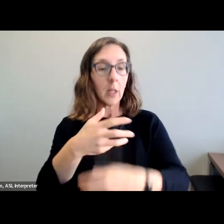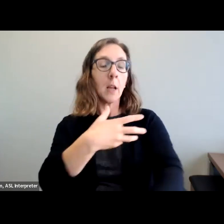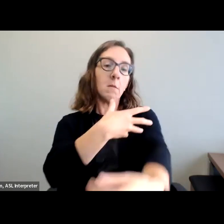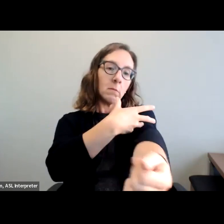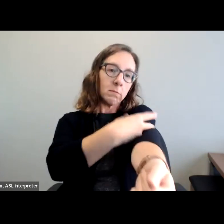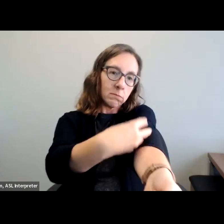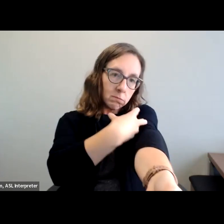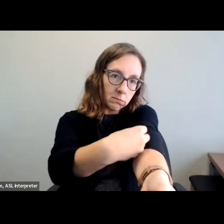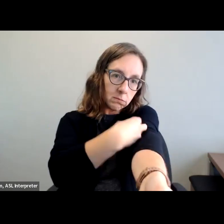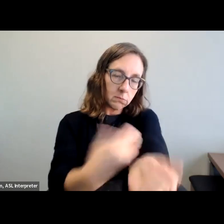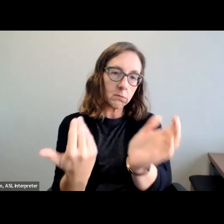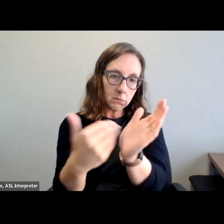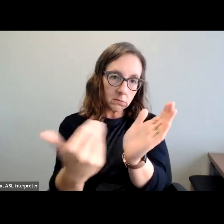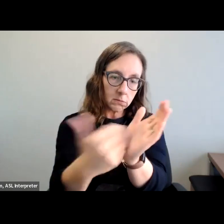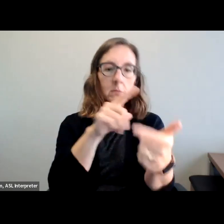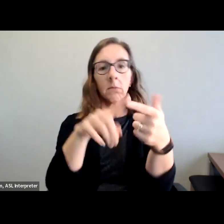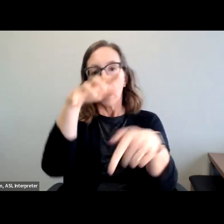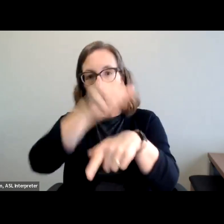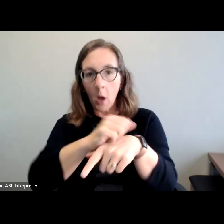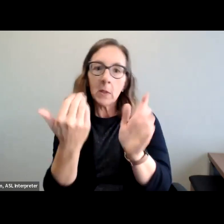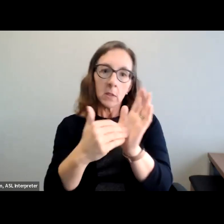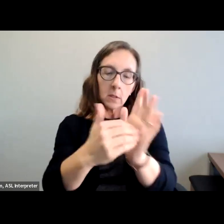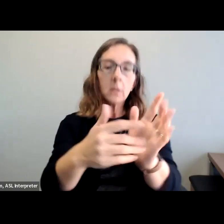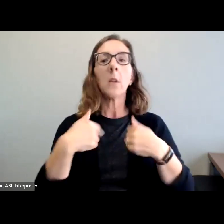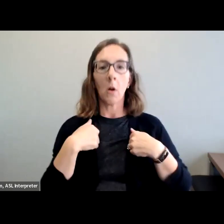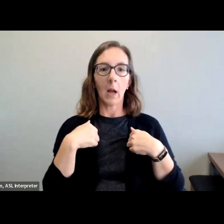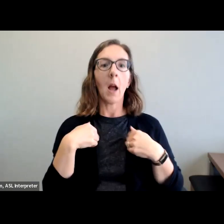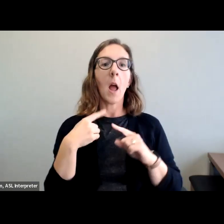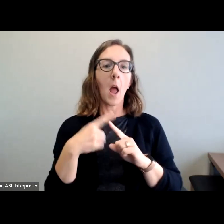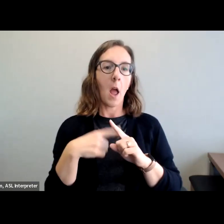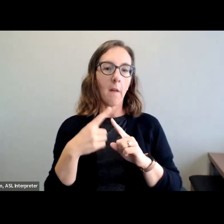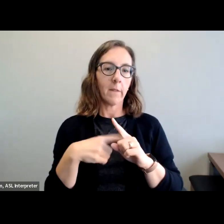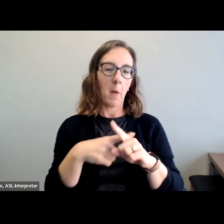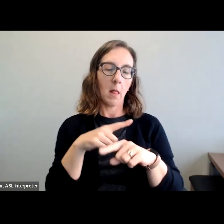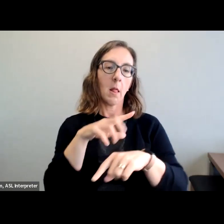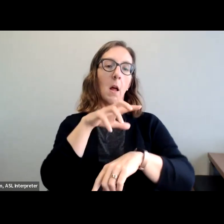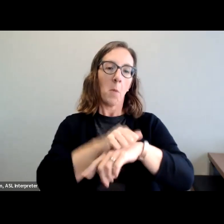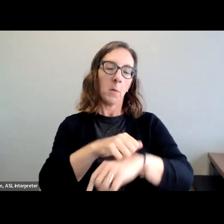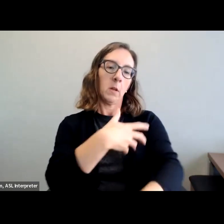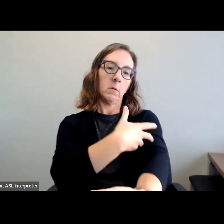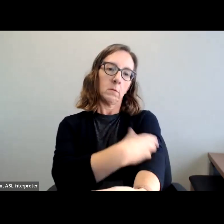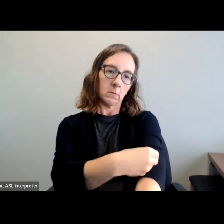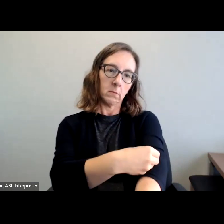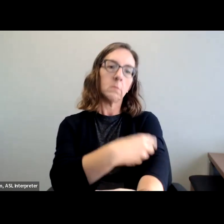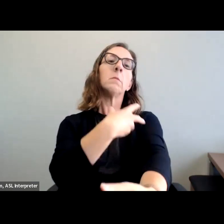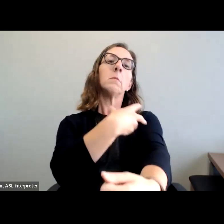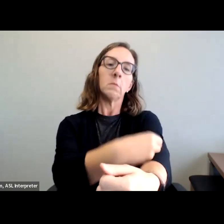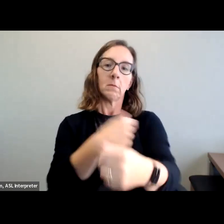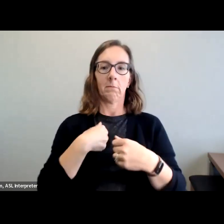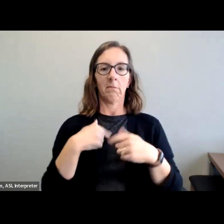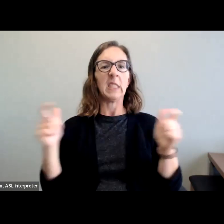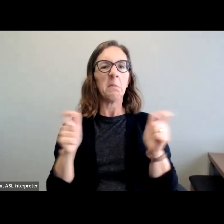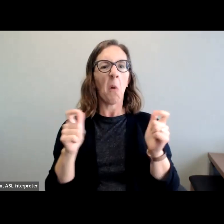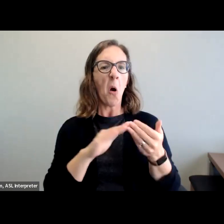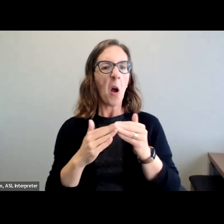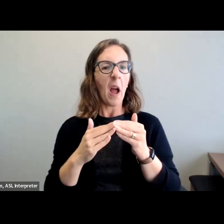appointments that you have to take. So I did blood work every month, and it's a small town, Murray. So